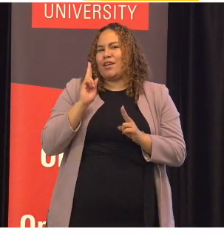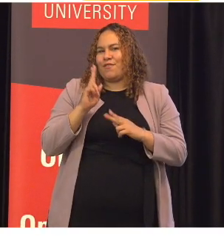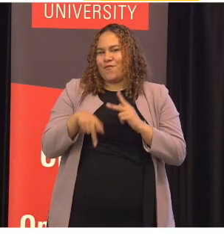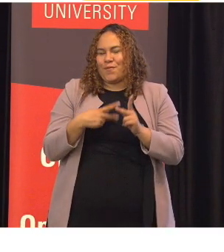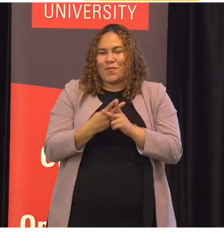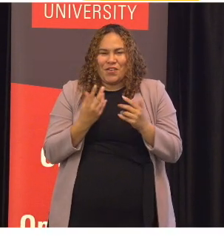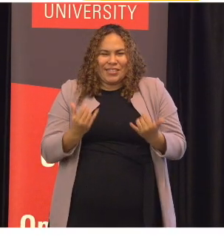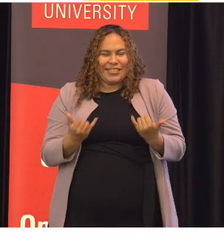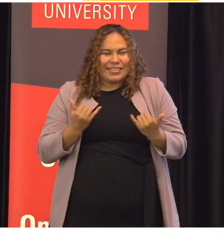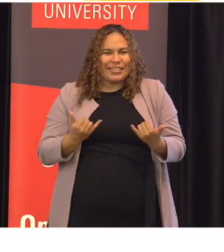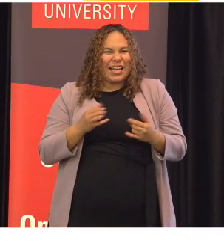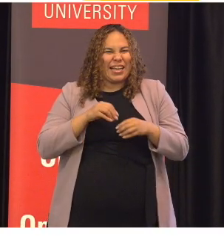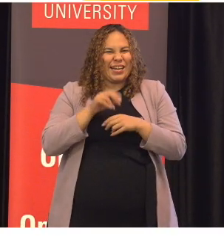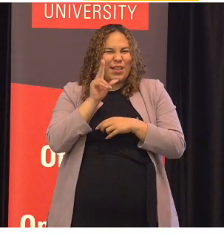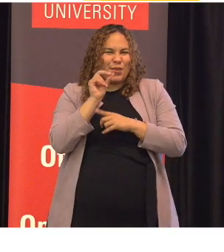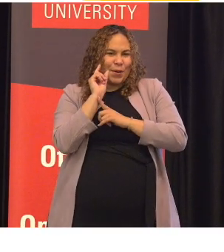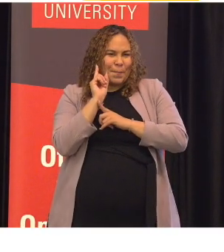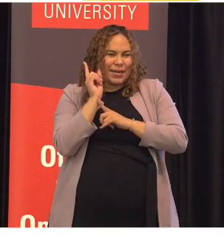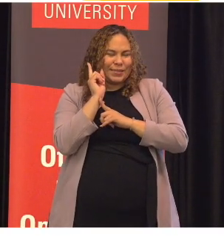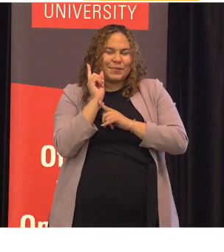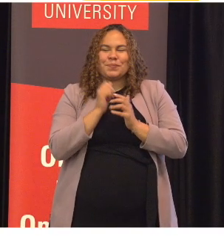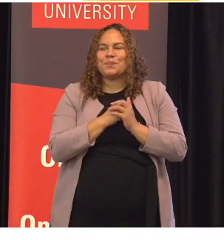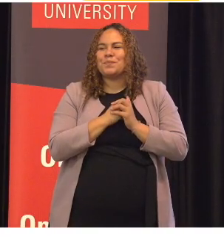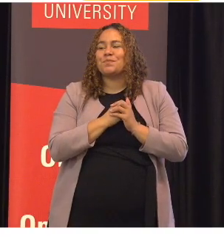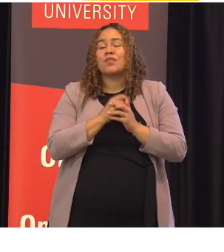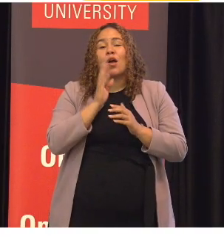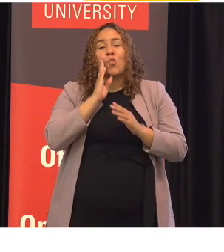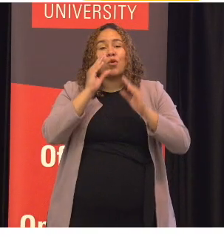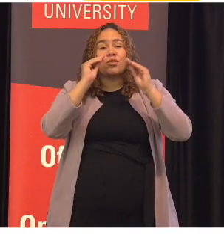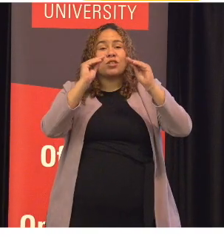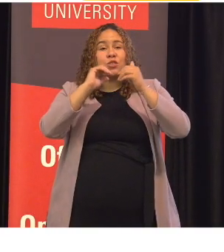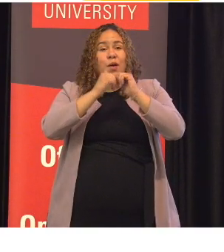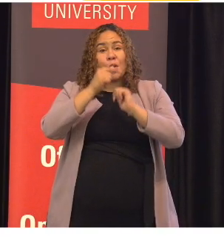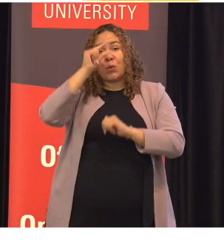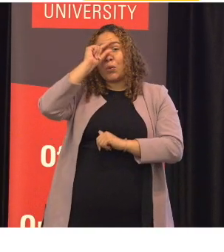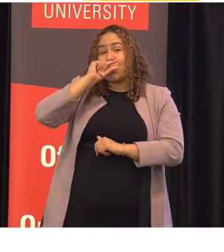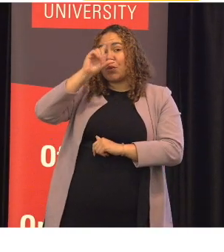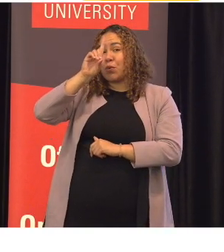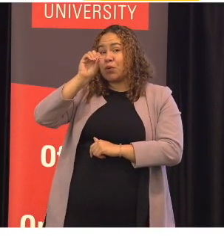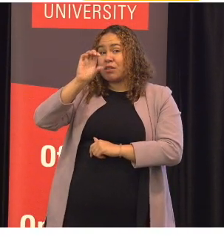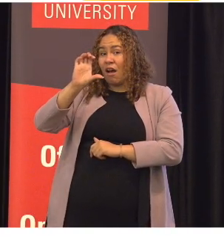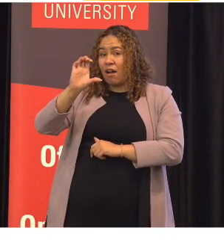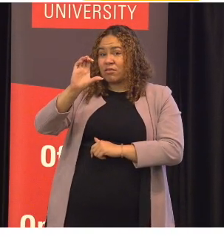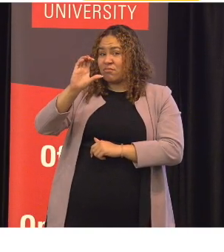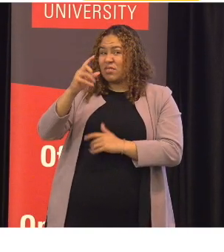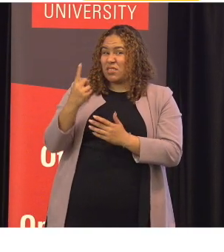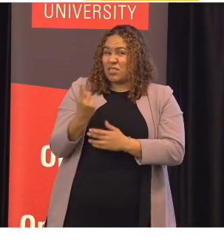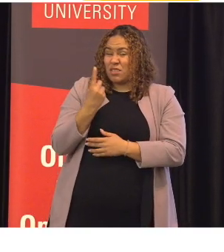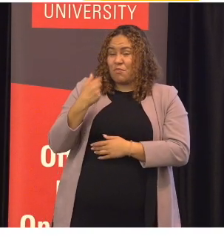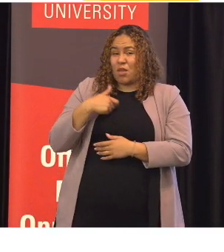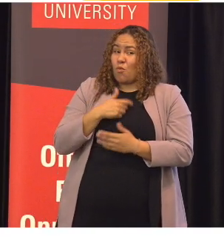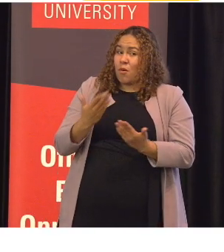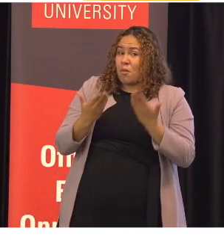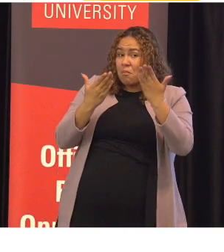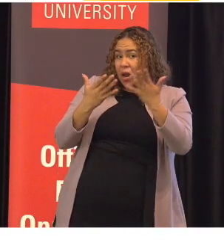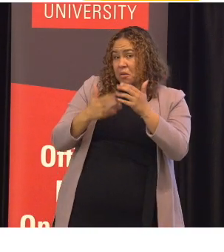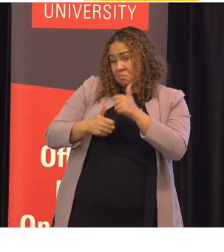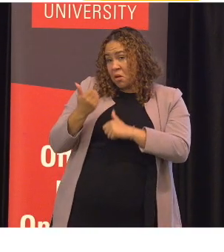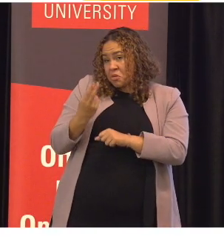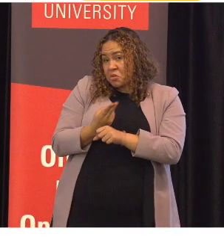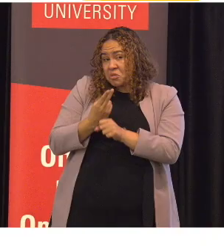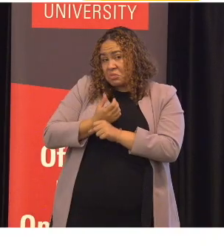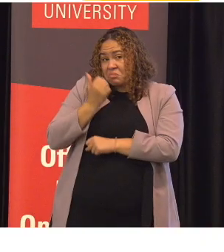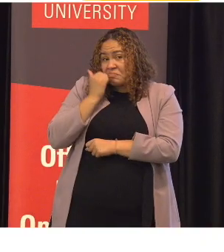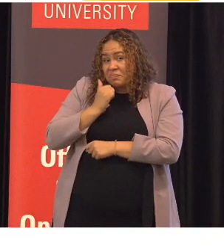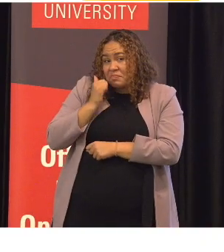today in 30 minutes. And I'm going to teach you how using Google Docs, which is something that we're provided that most of us use on a